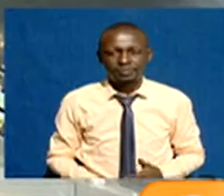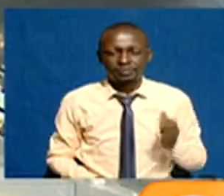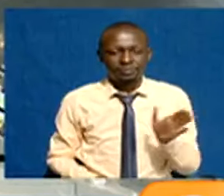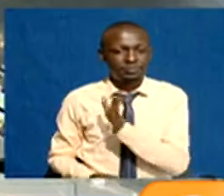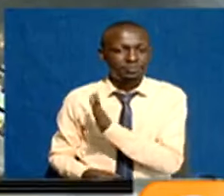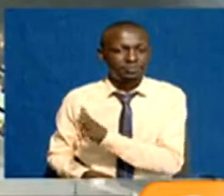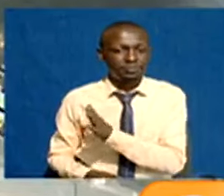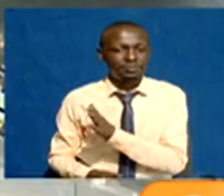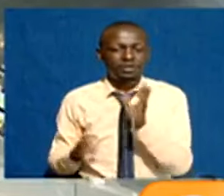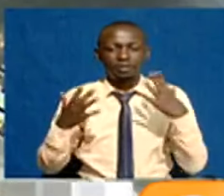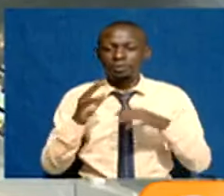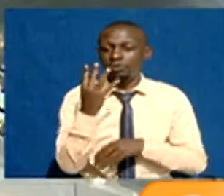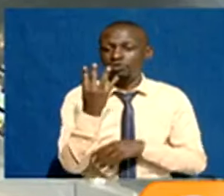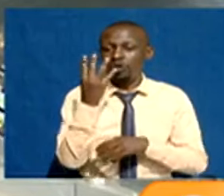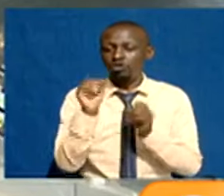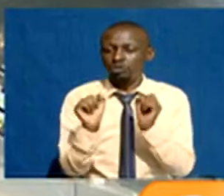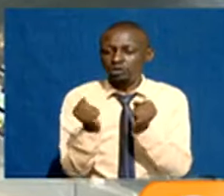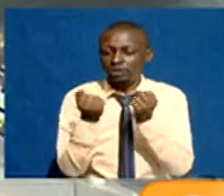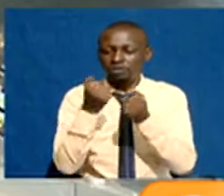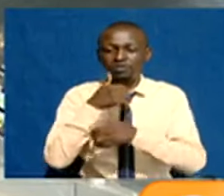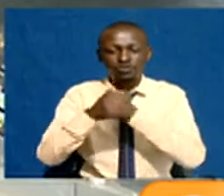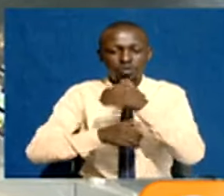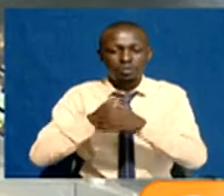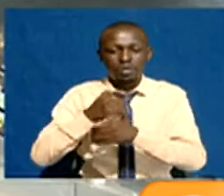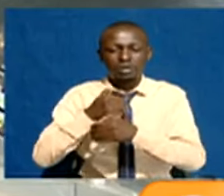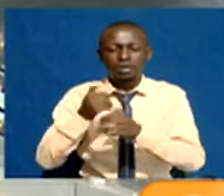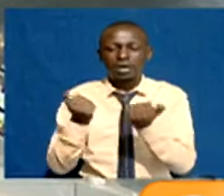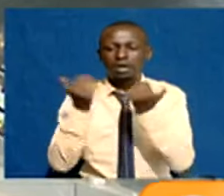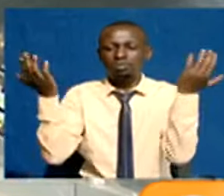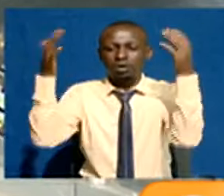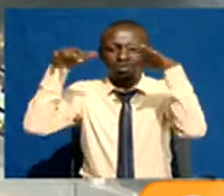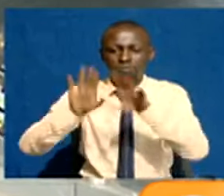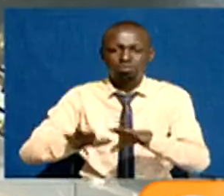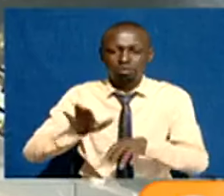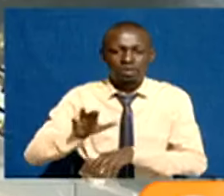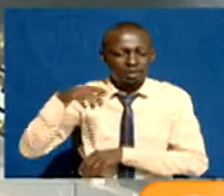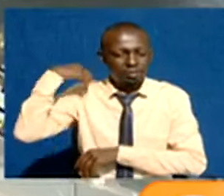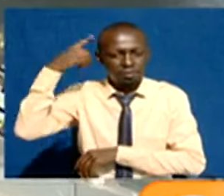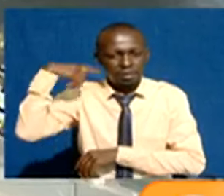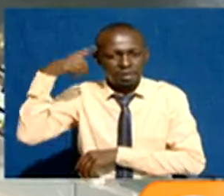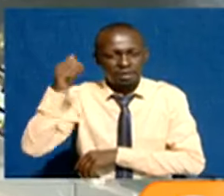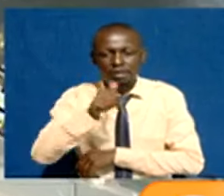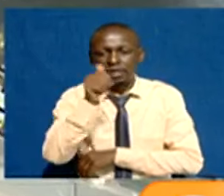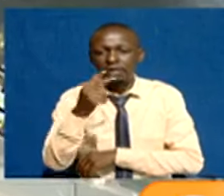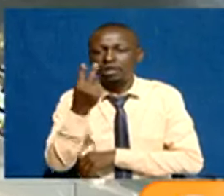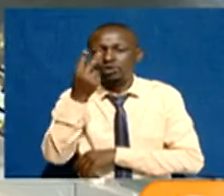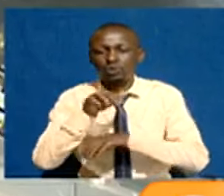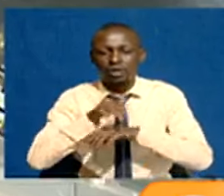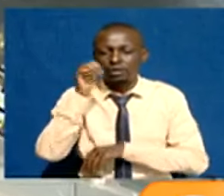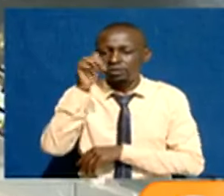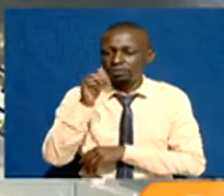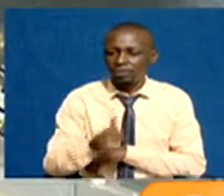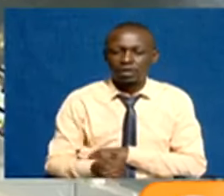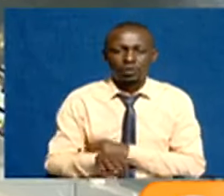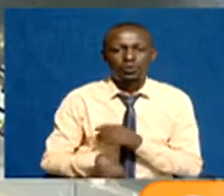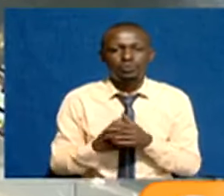four people have been rescued from the rubble of a building that collapsed in Madara's area of Kiamaiko, with two more yet to be found.